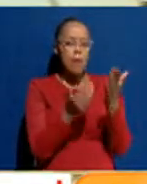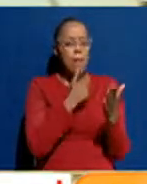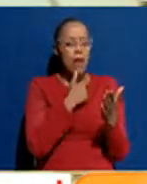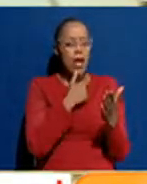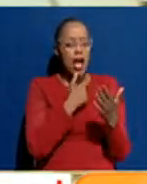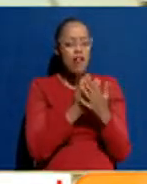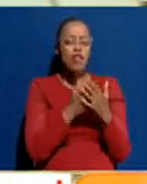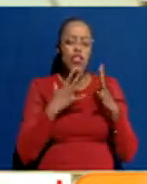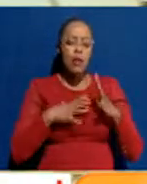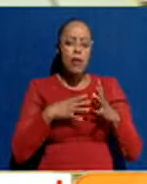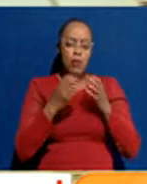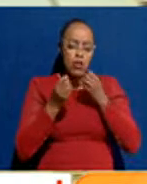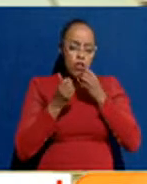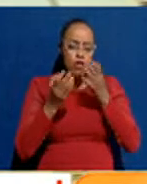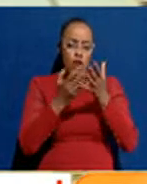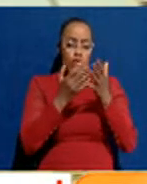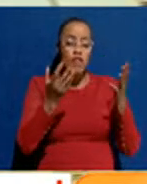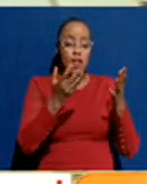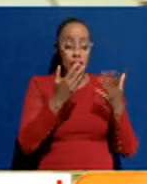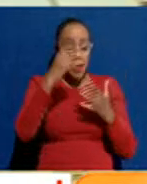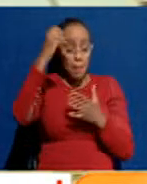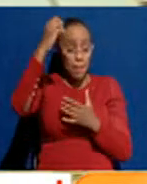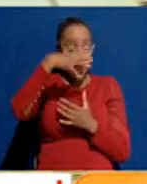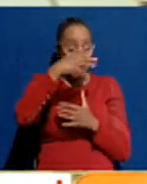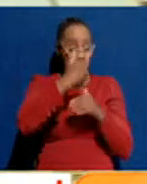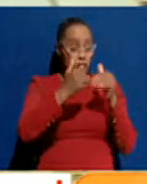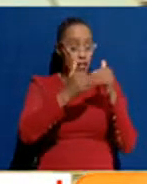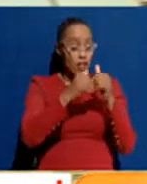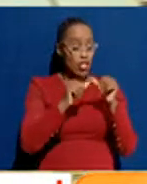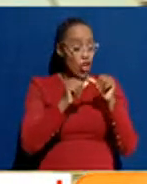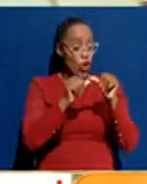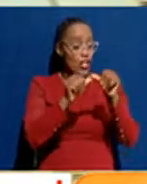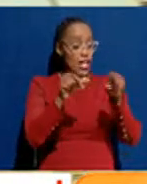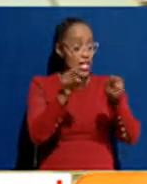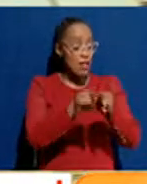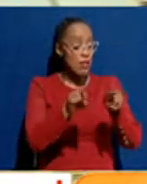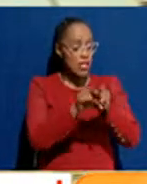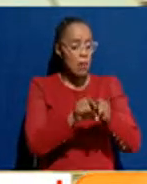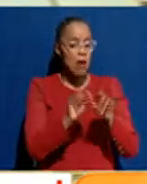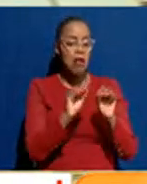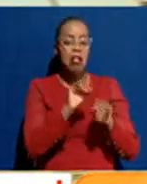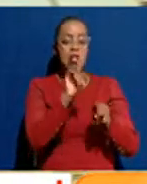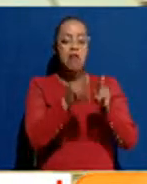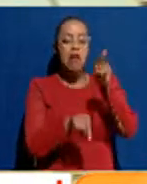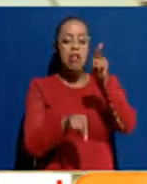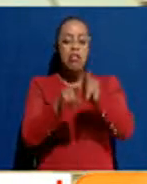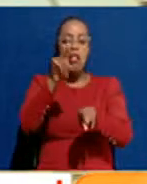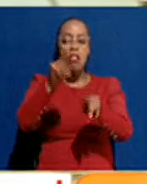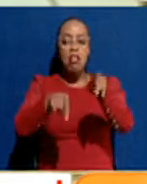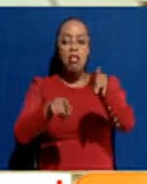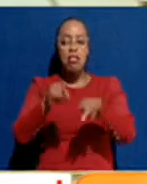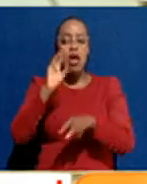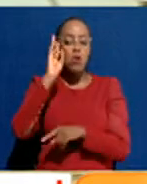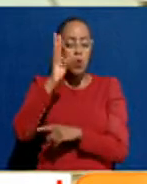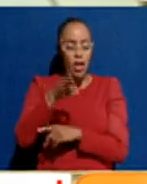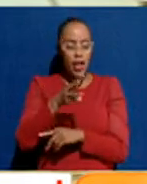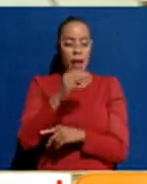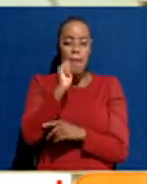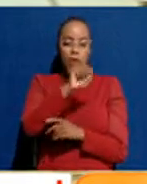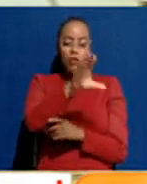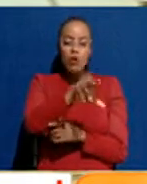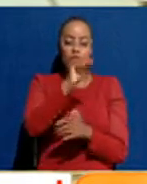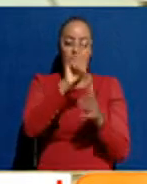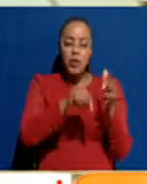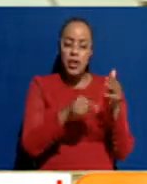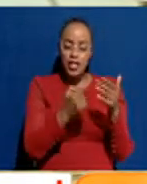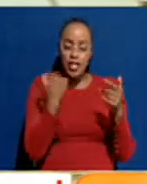the public again, the power consumption in this country is not constant. It keeps varying with the time of the day. So you may find that early